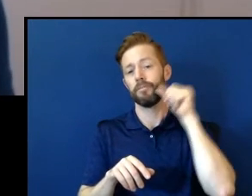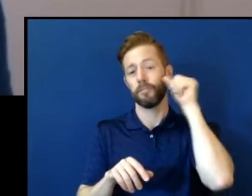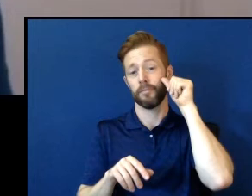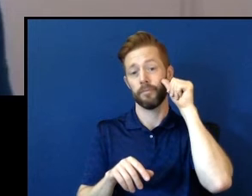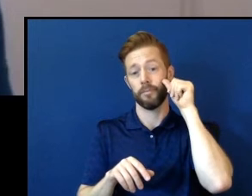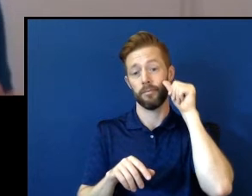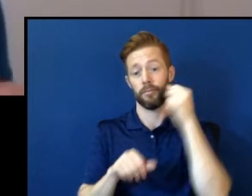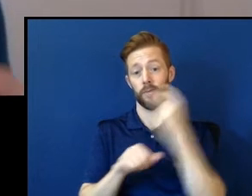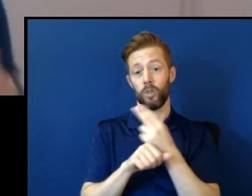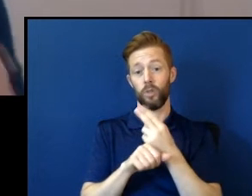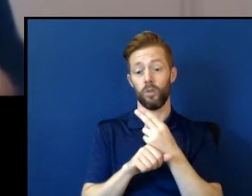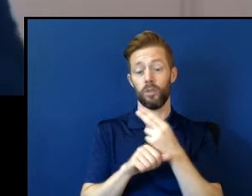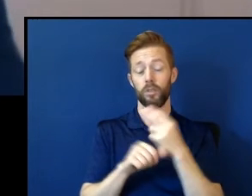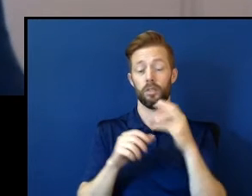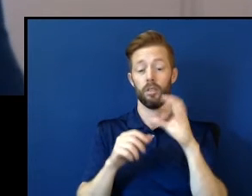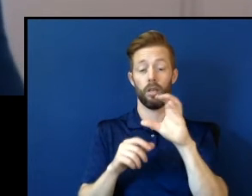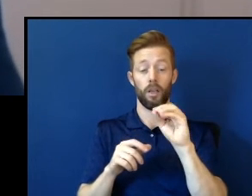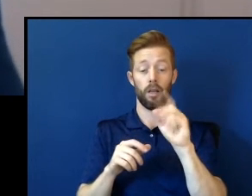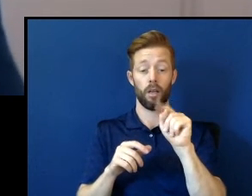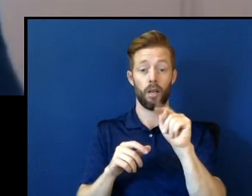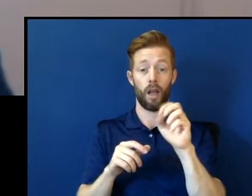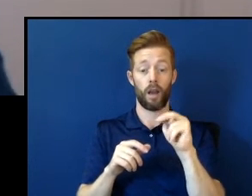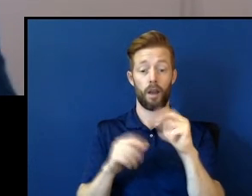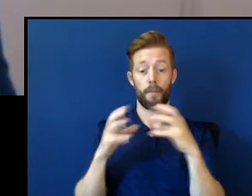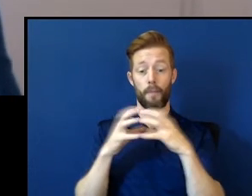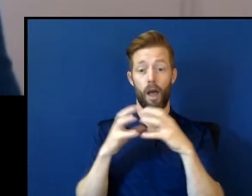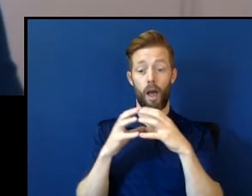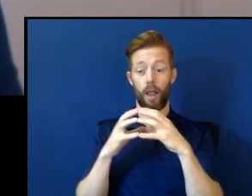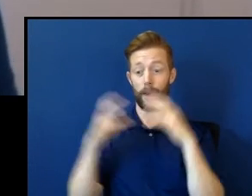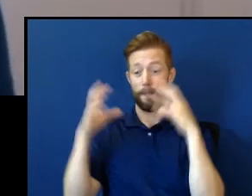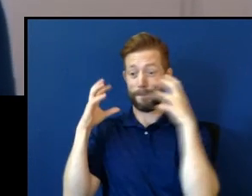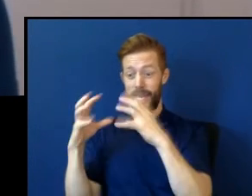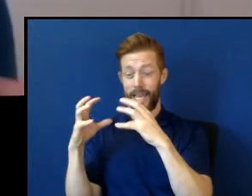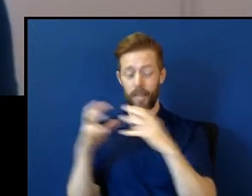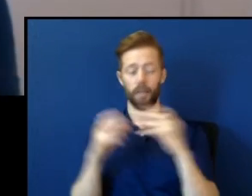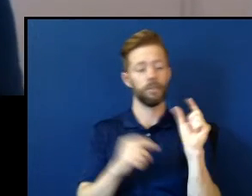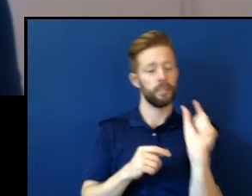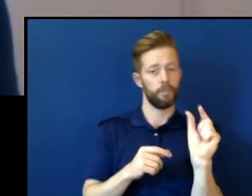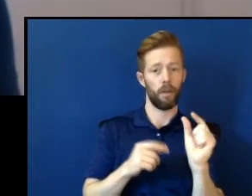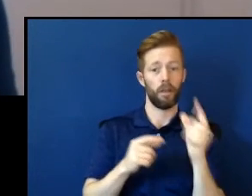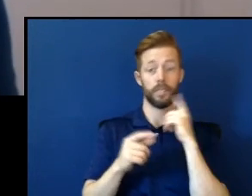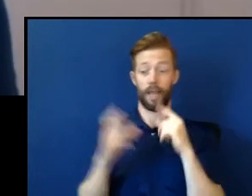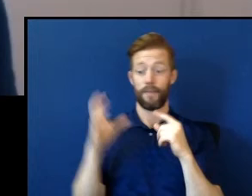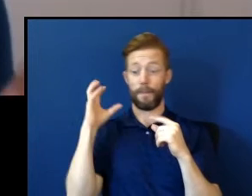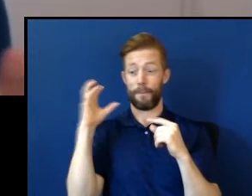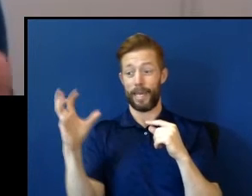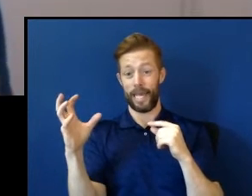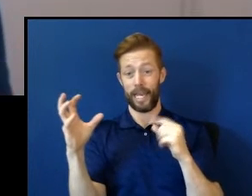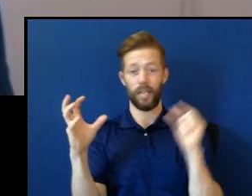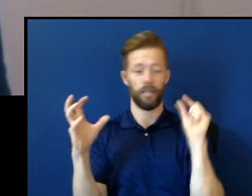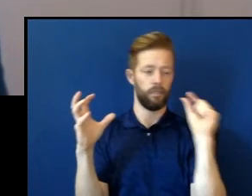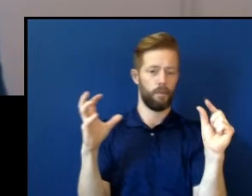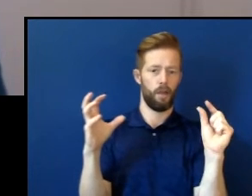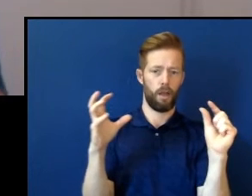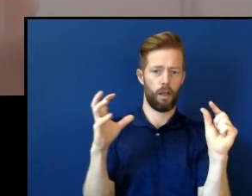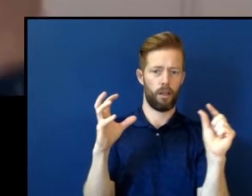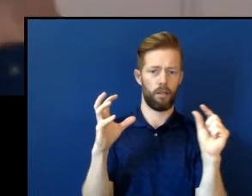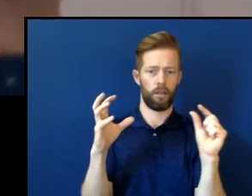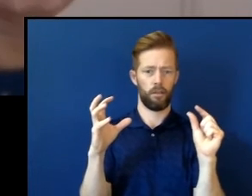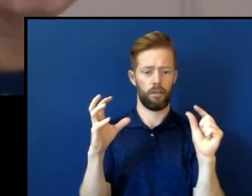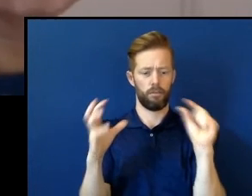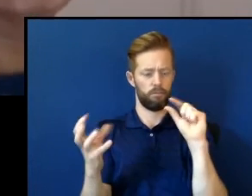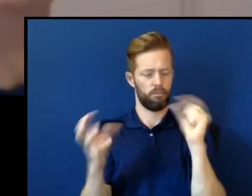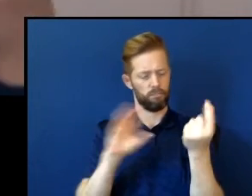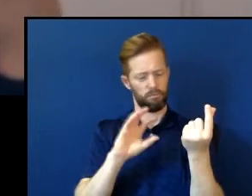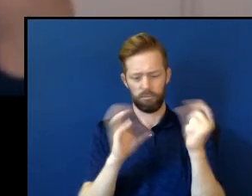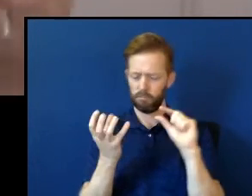So yesterday we were using big cotton balls and little cotton balls. And I said, what do you think is going to happen if we have this one and